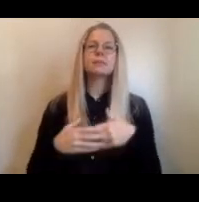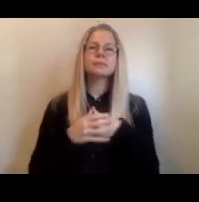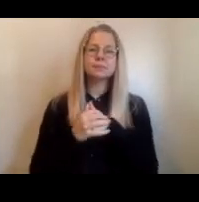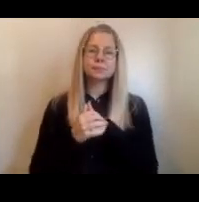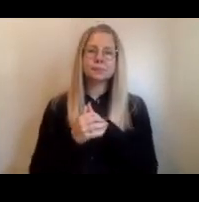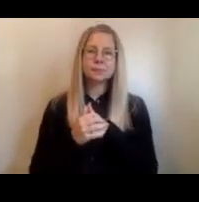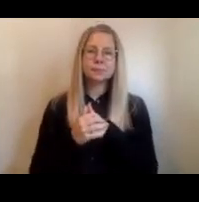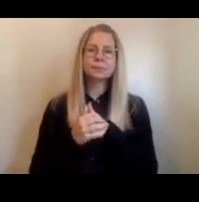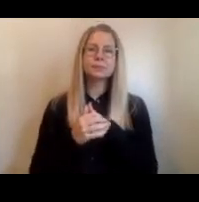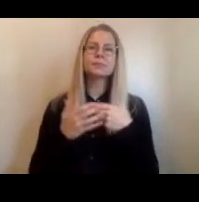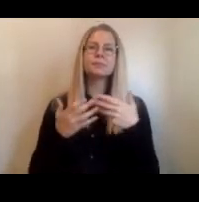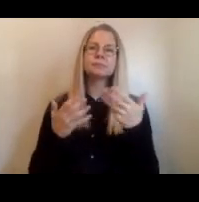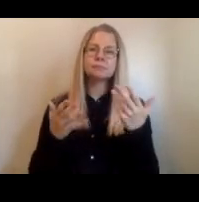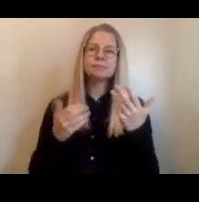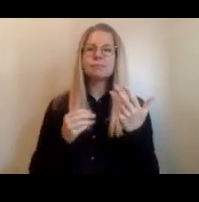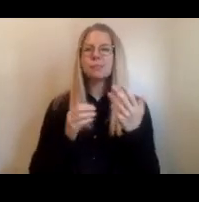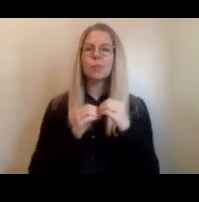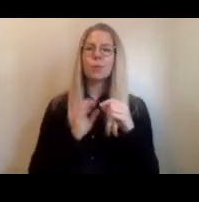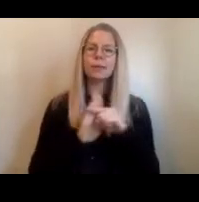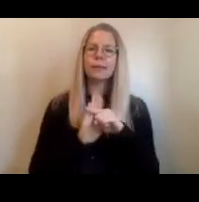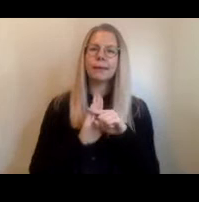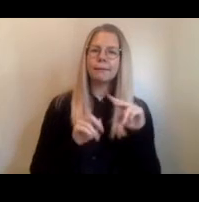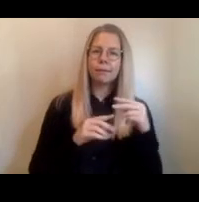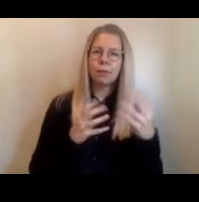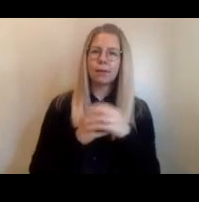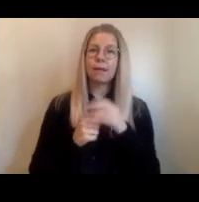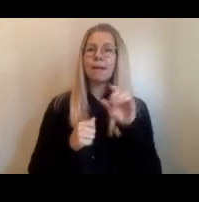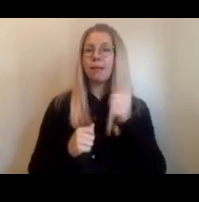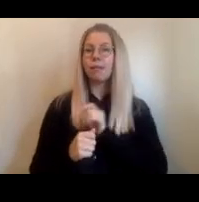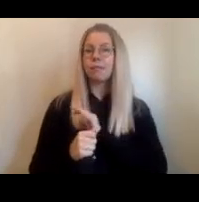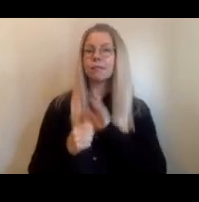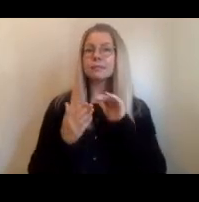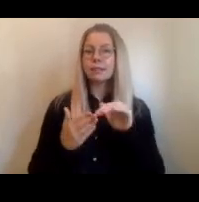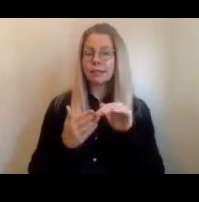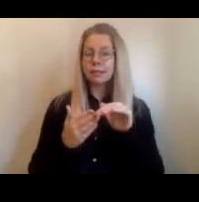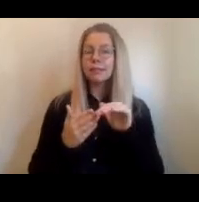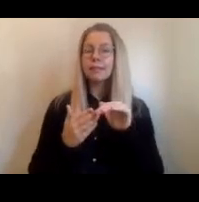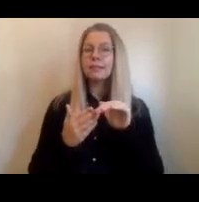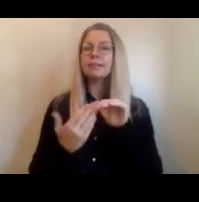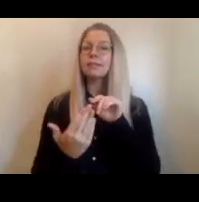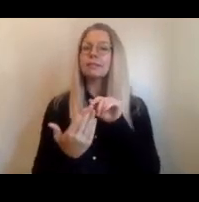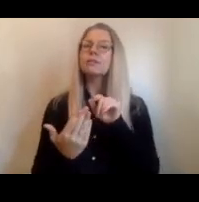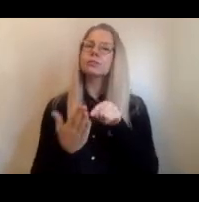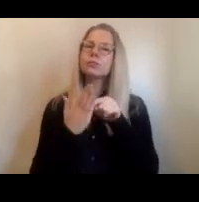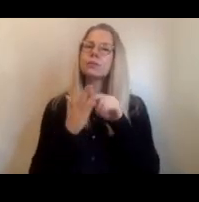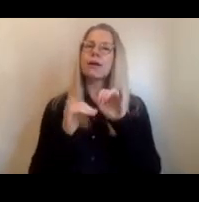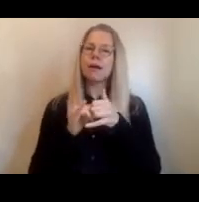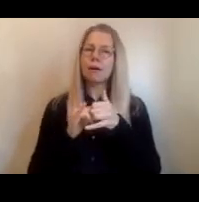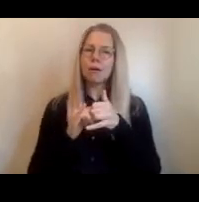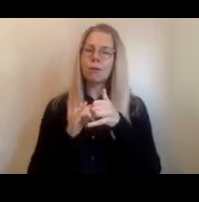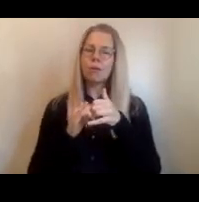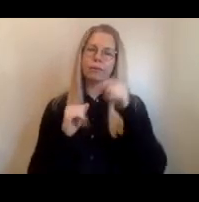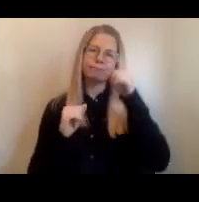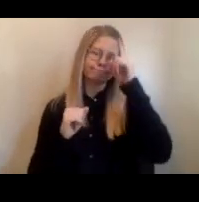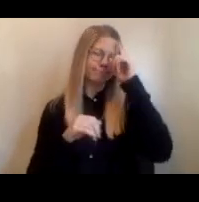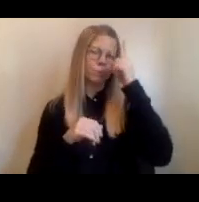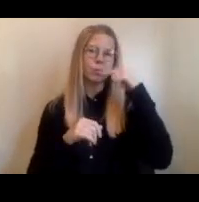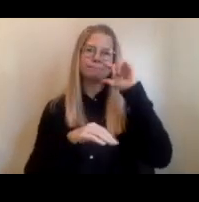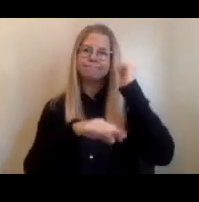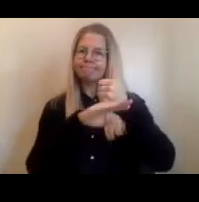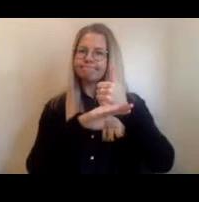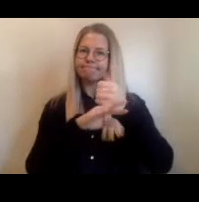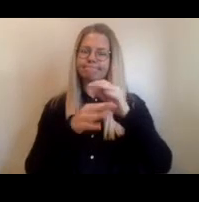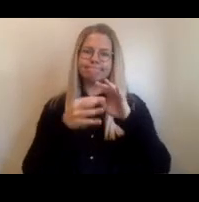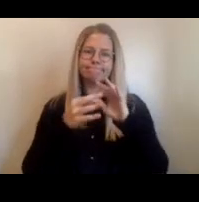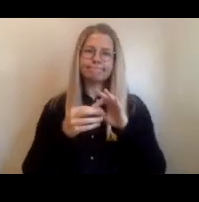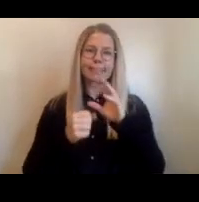another neat study that shows how kind of age stereotypes, which are internalized earlier in life, can actually be quite far-reaching in people's health. Don't